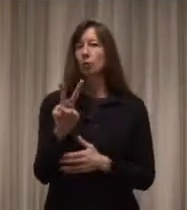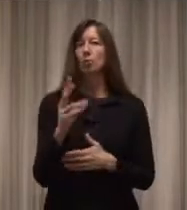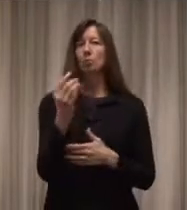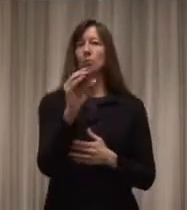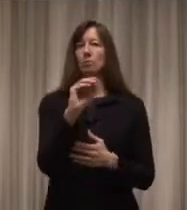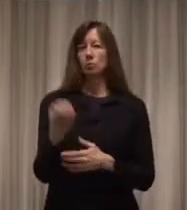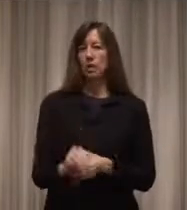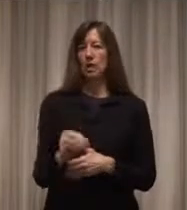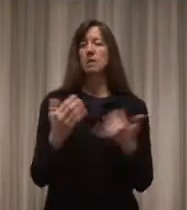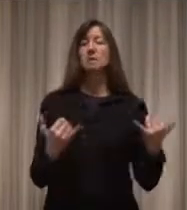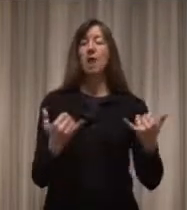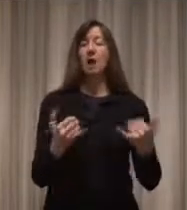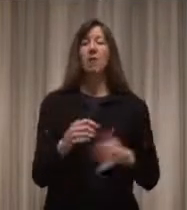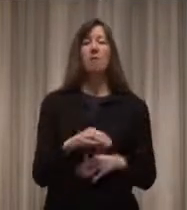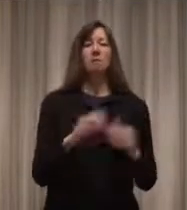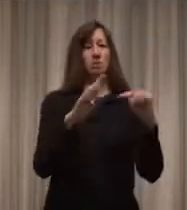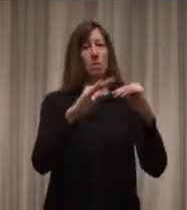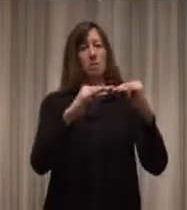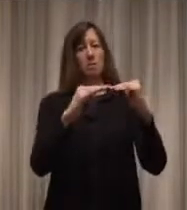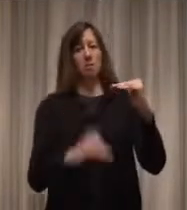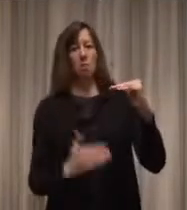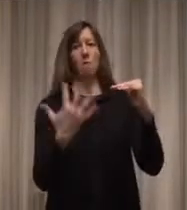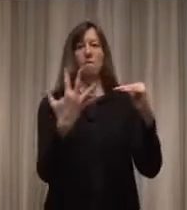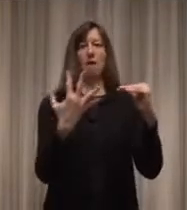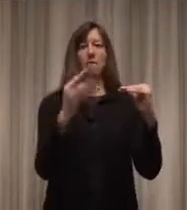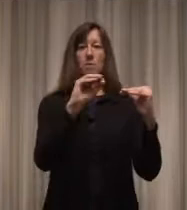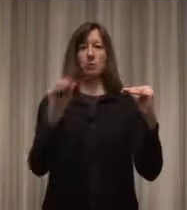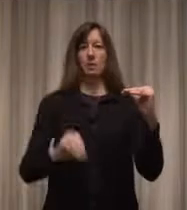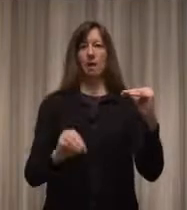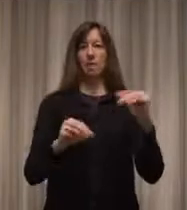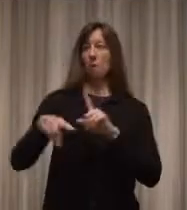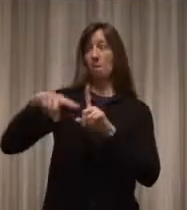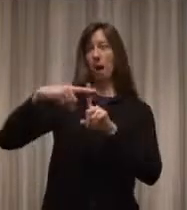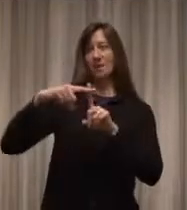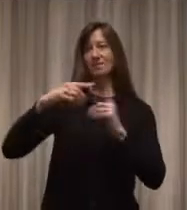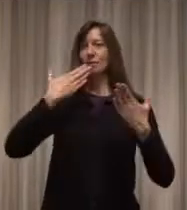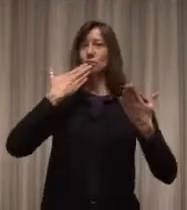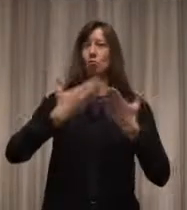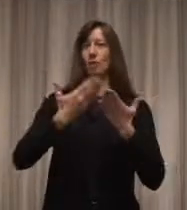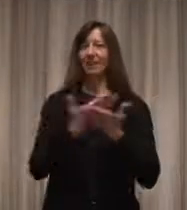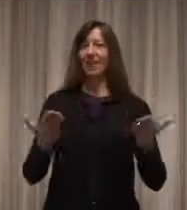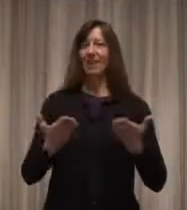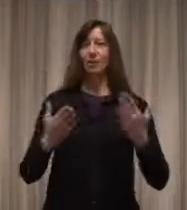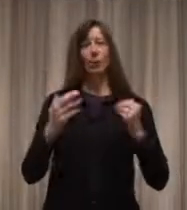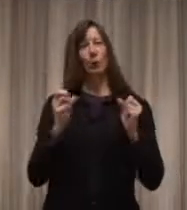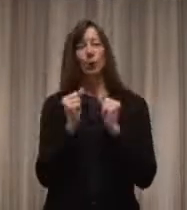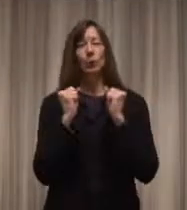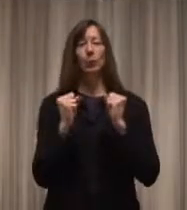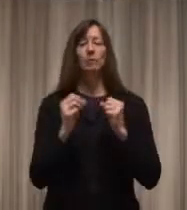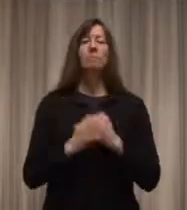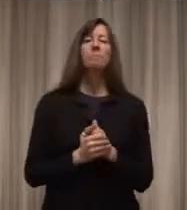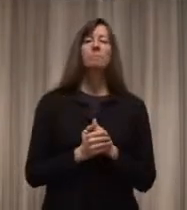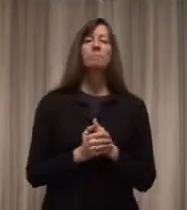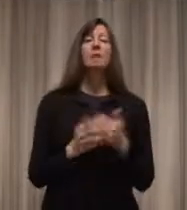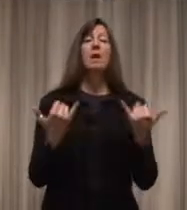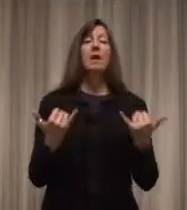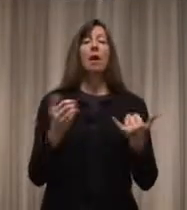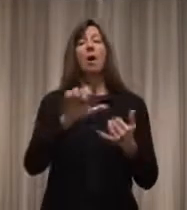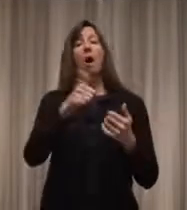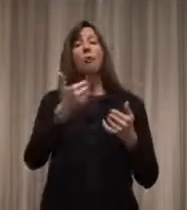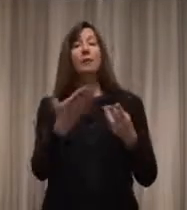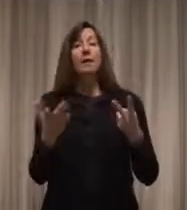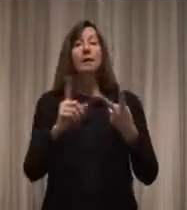a relative positive sign. The other relative positive sign is we are continuing this week to see